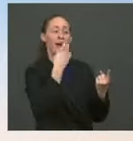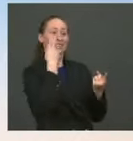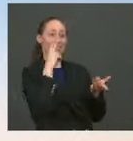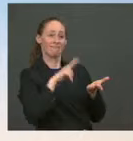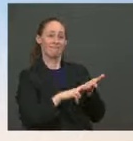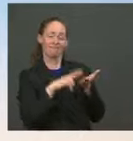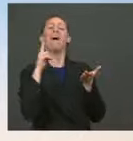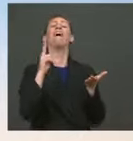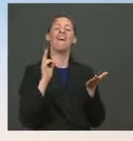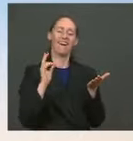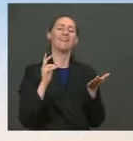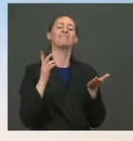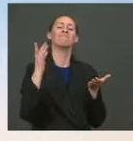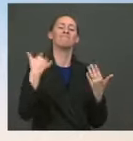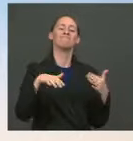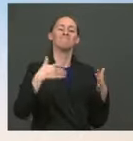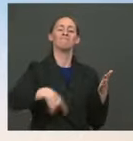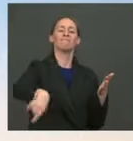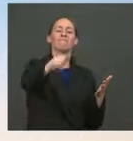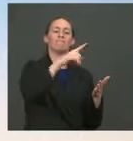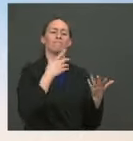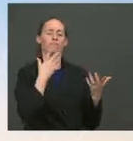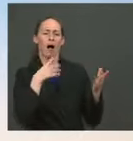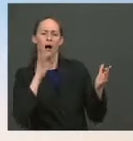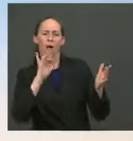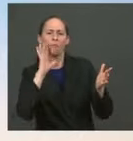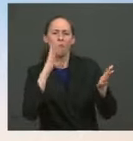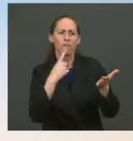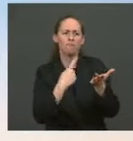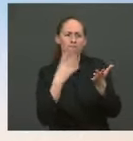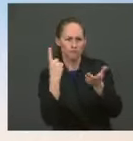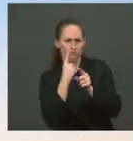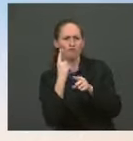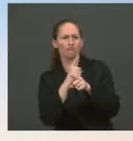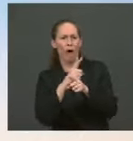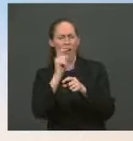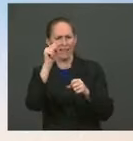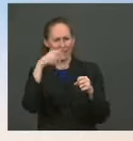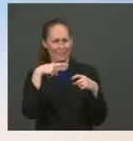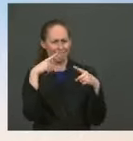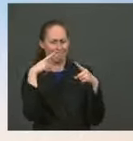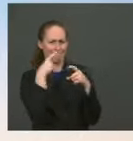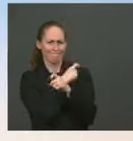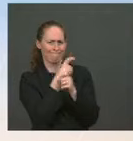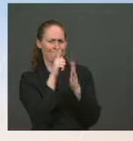making sure that we're selling this, talking to the American people. And you're right, this is a complex